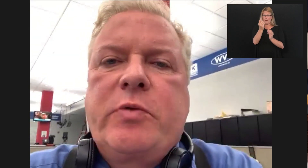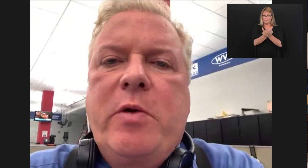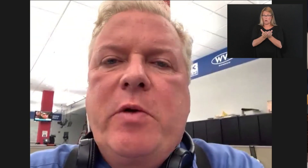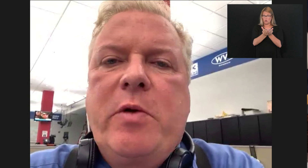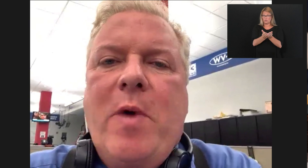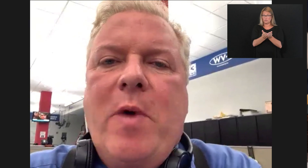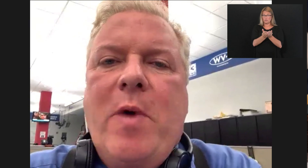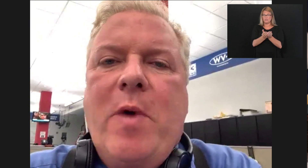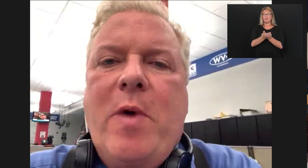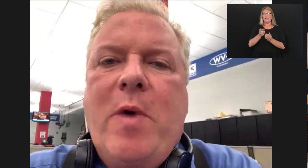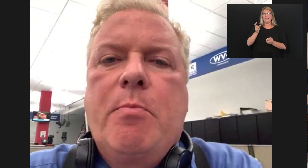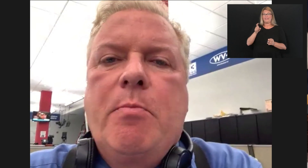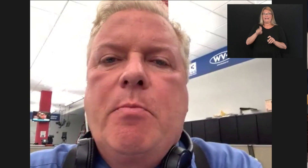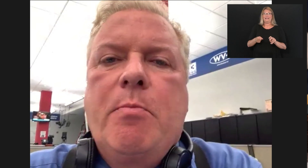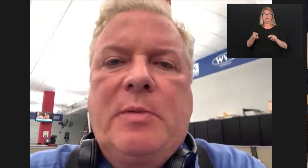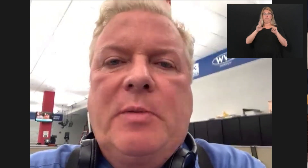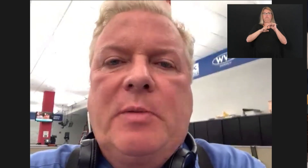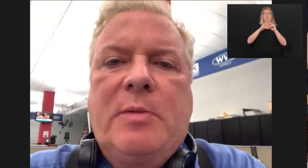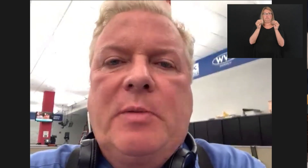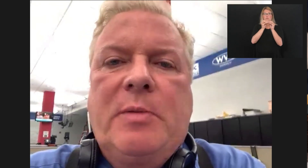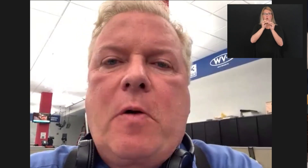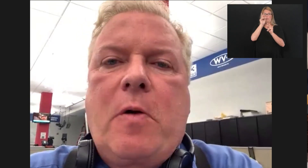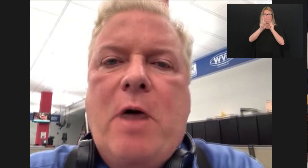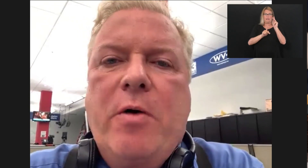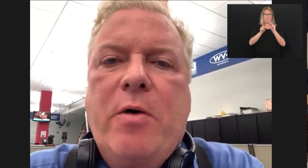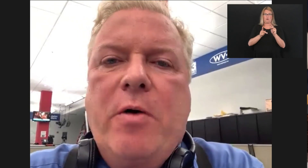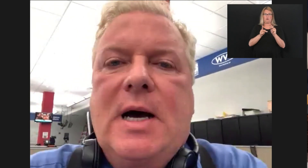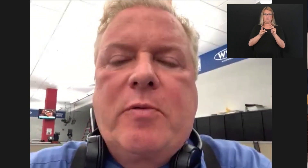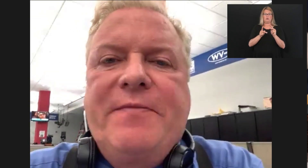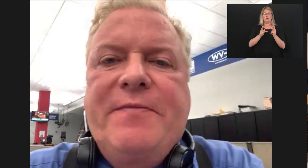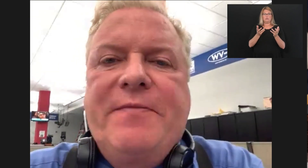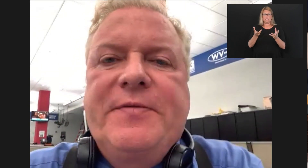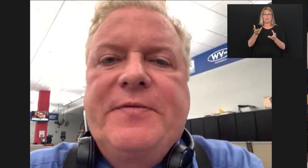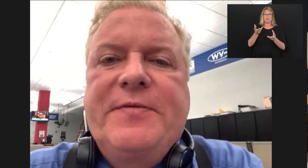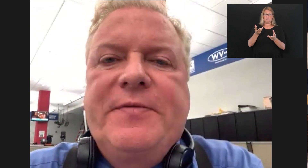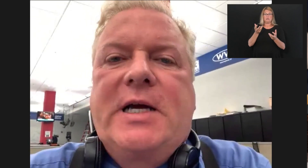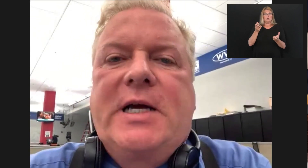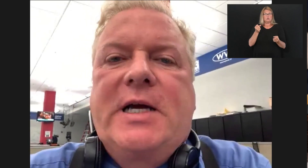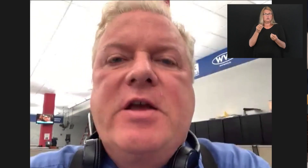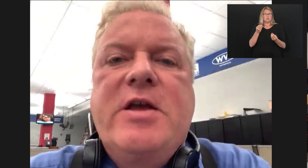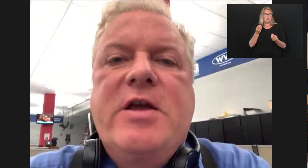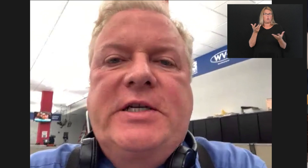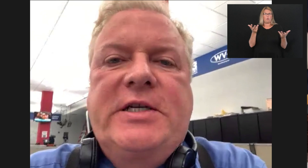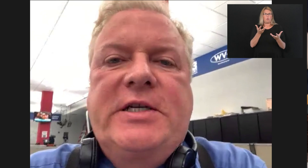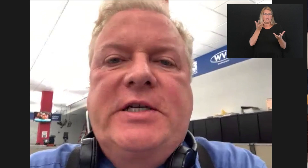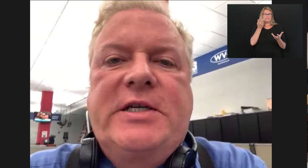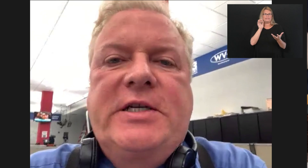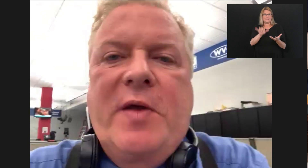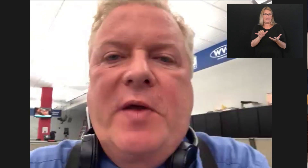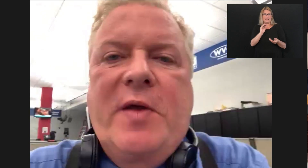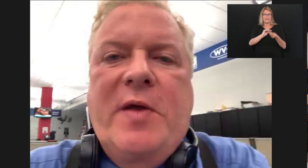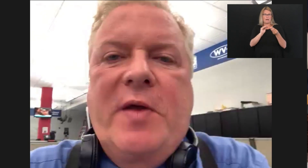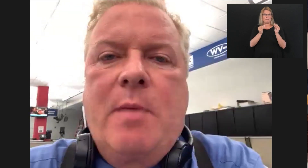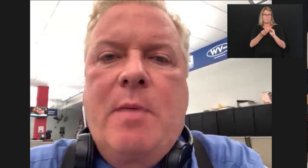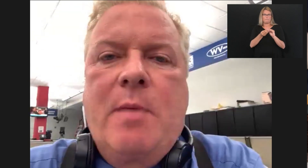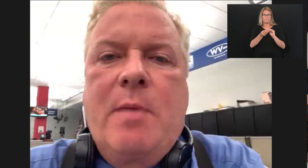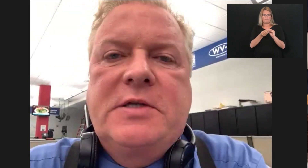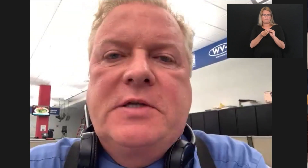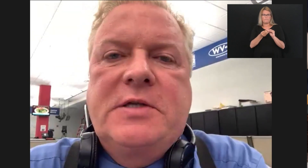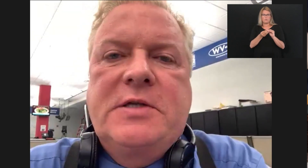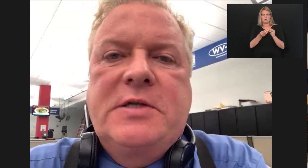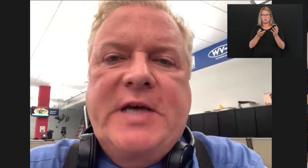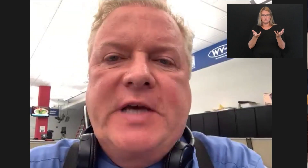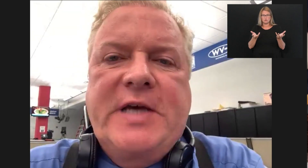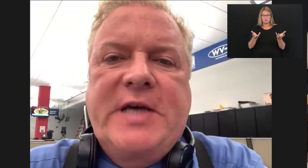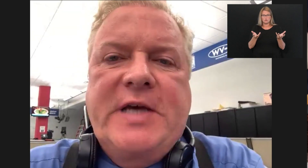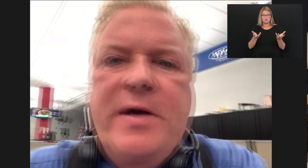more people per craft allowed per raft. Can you tell us what that number is that you've settled on? You don't need to get into all the other